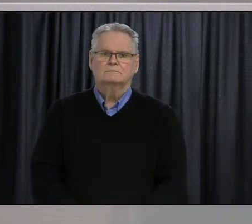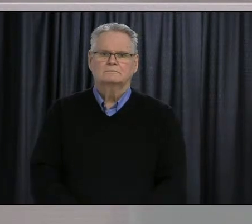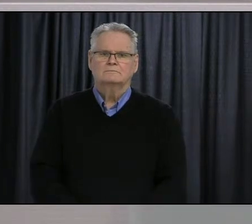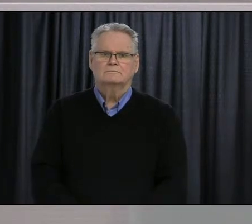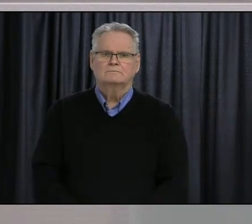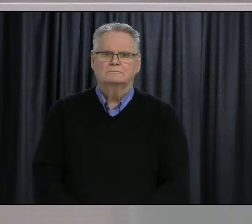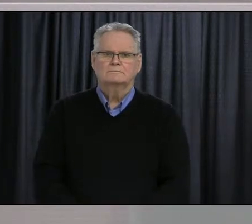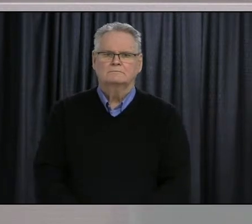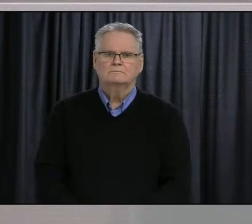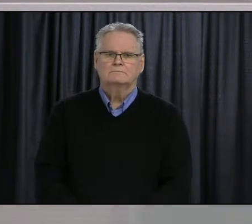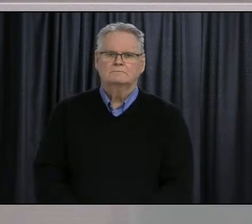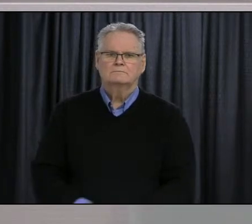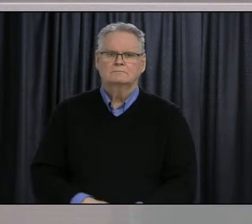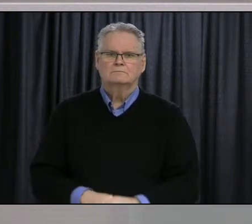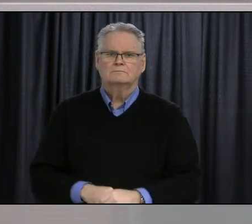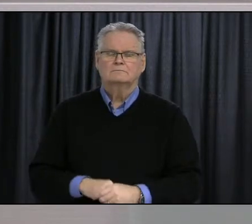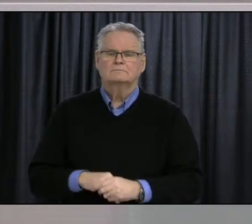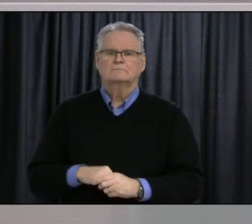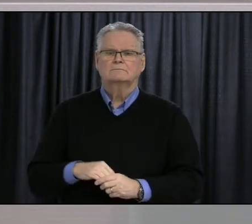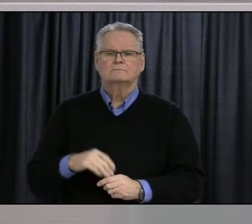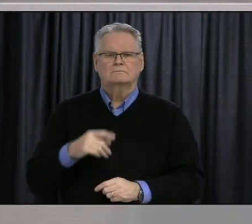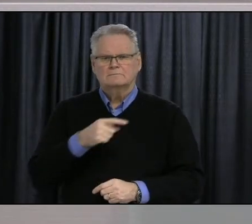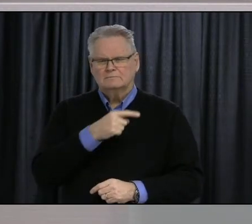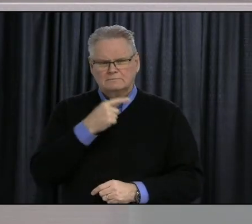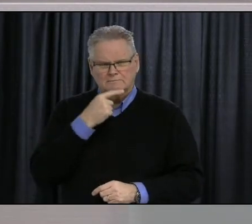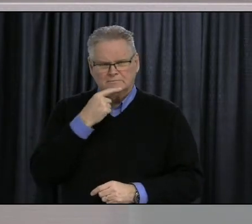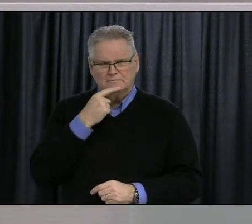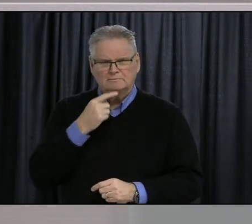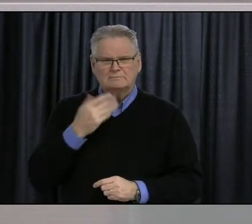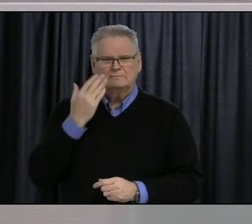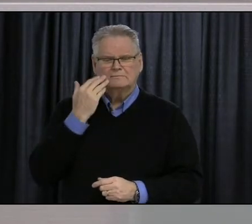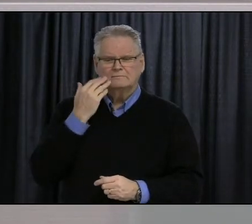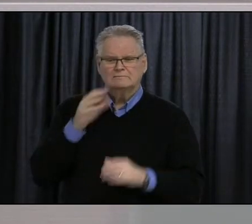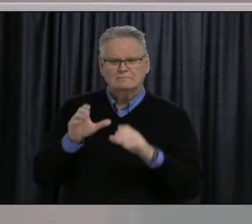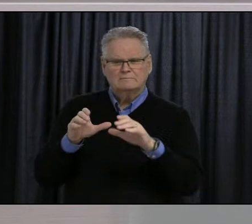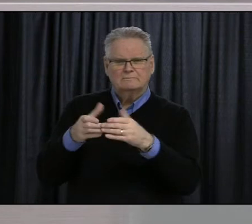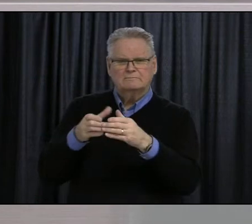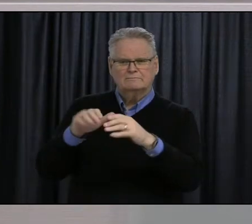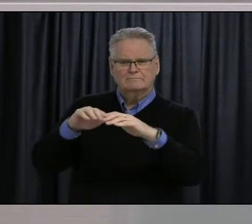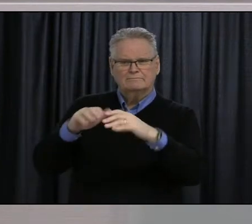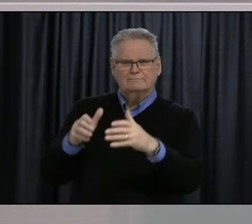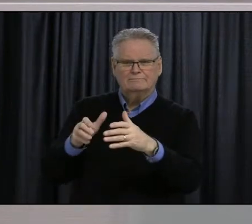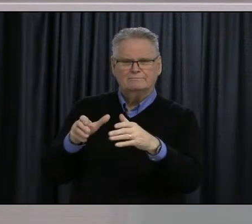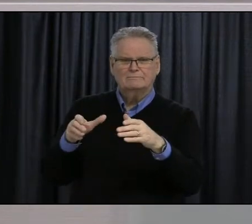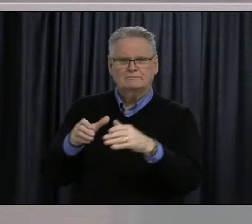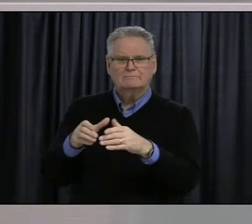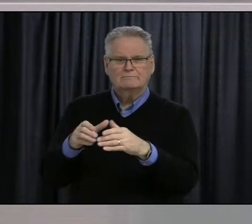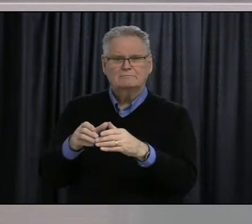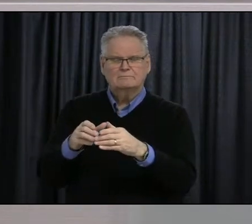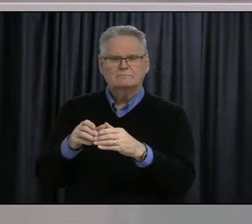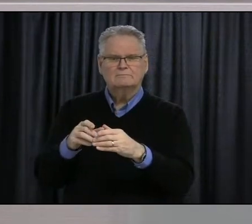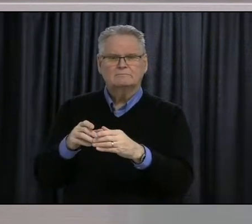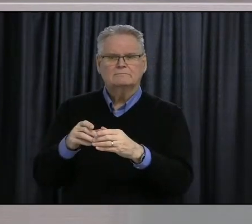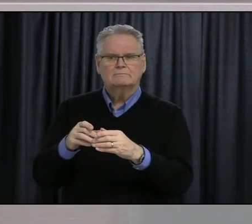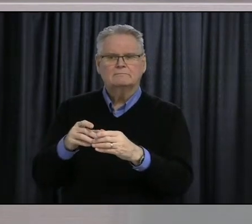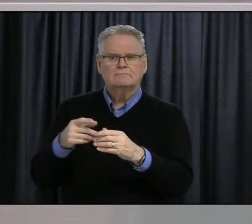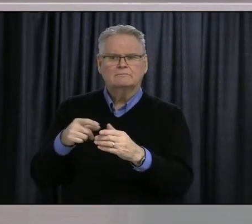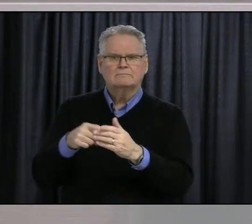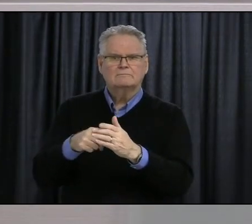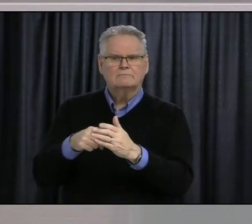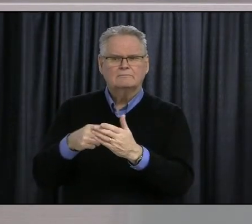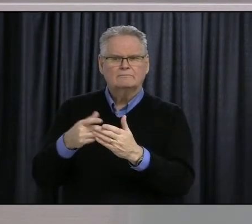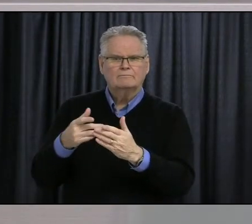as New Year's Eve. Has it actually reached further than that, or are you still in